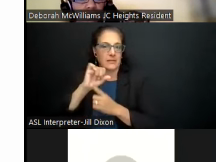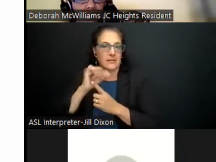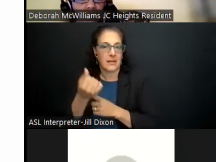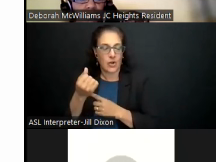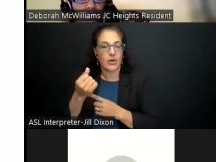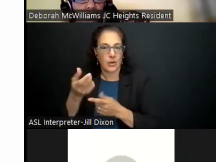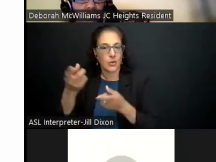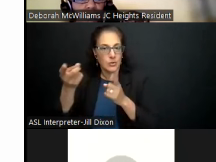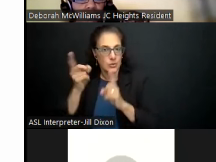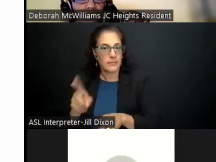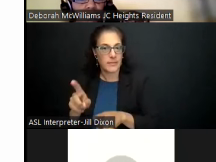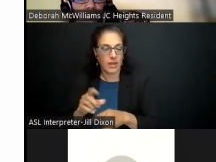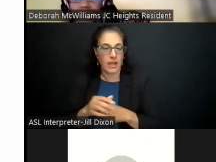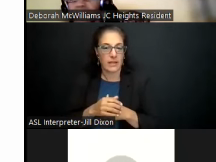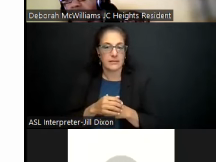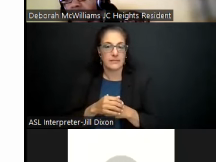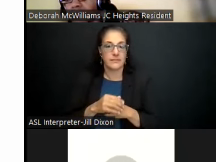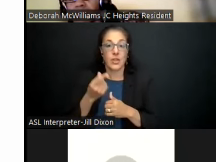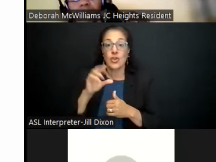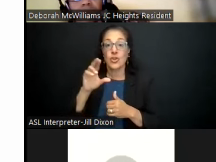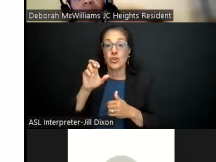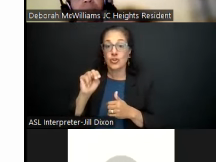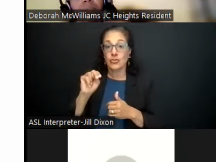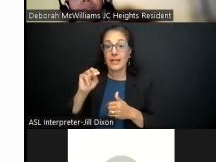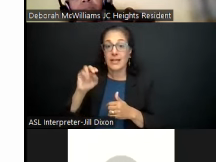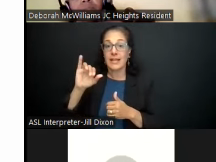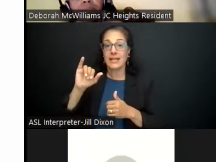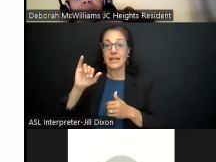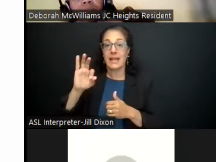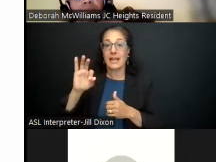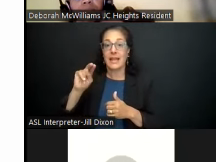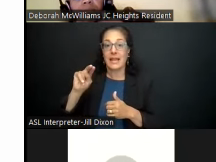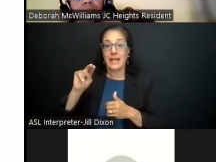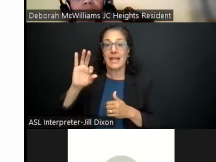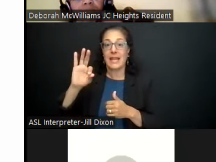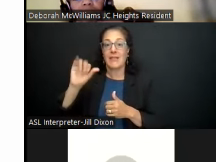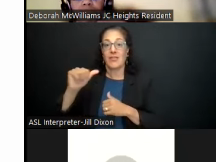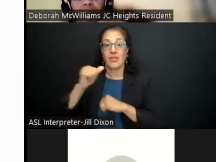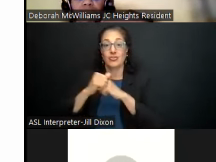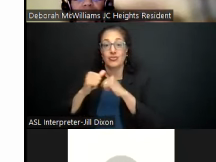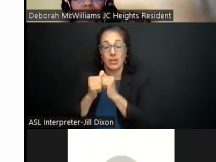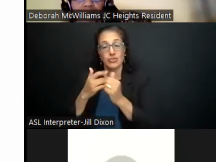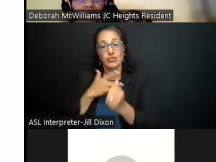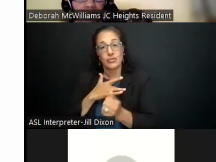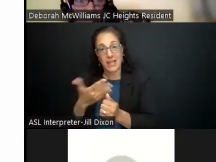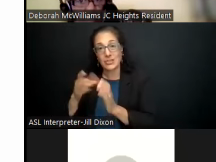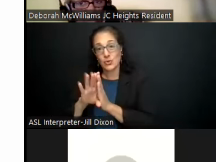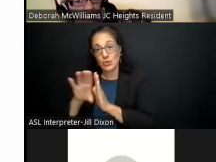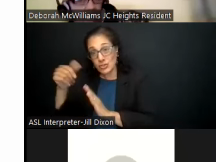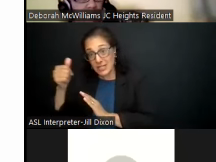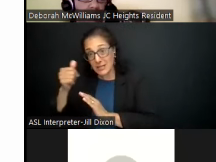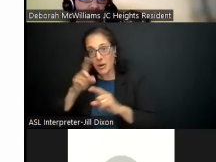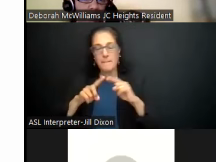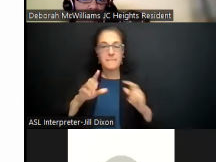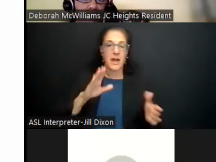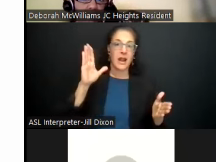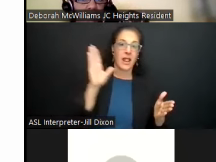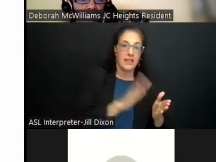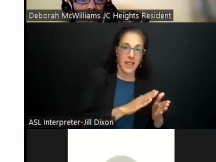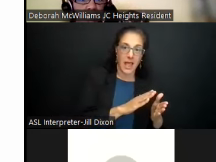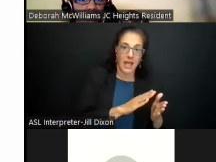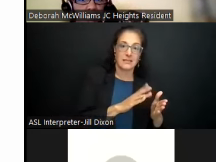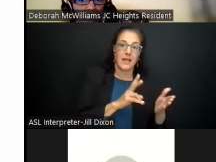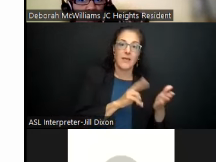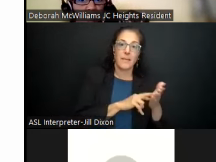realized. Green infrastructure, again, will tend to be on the cheaper side, but will have less of a